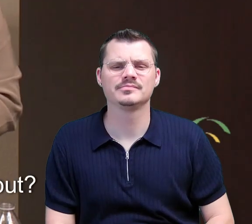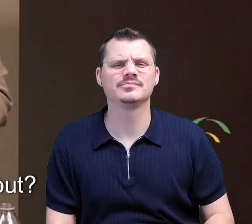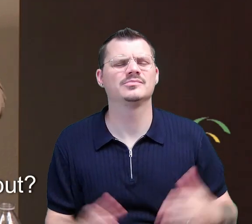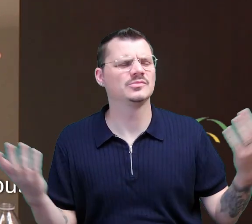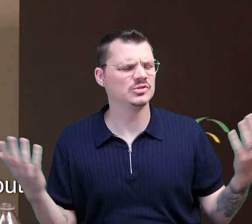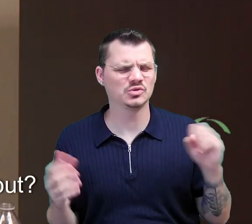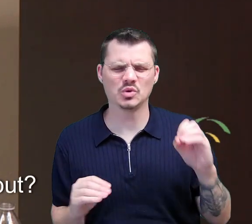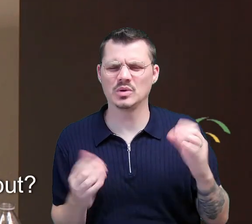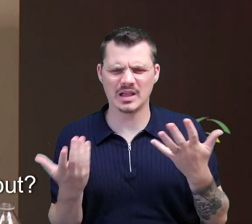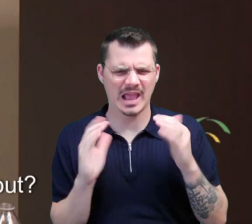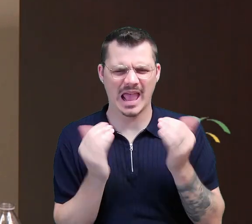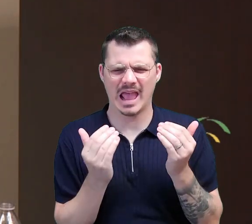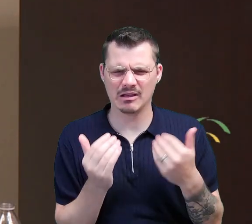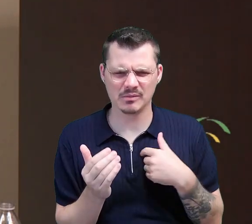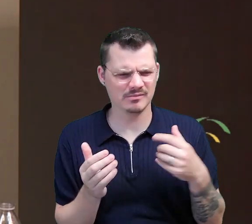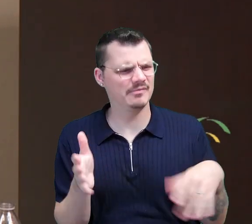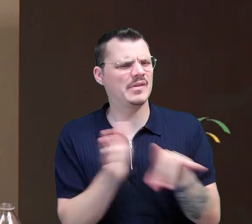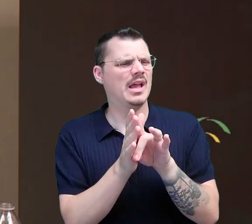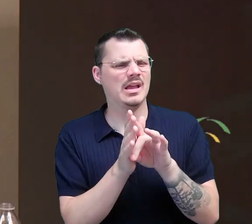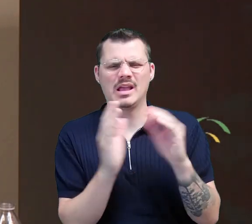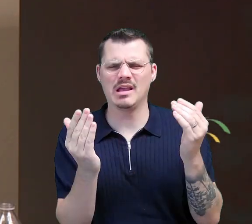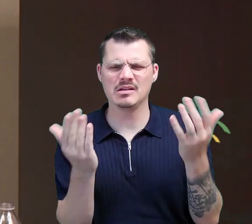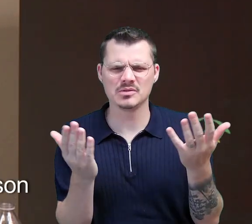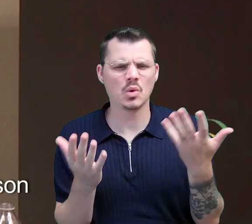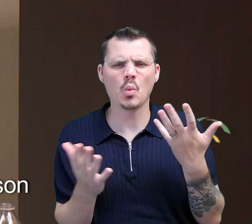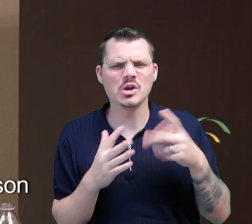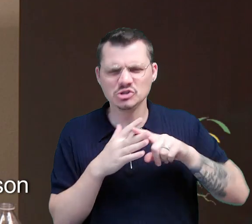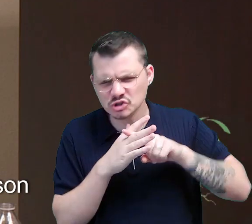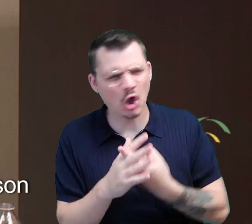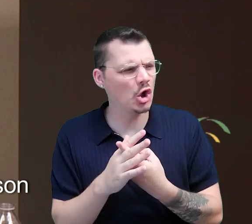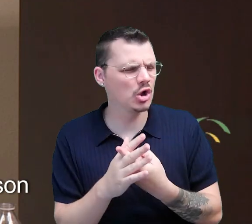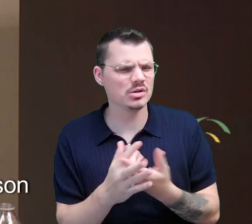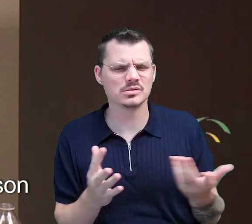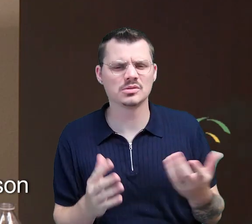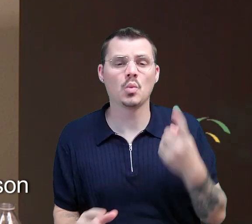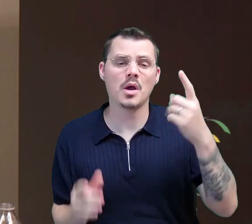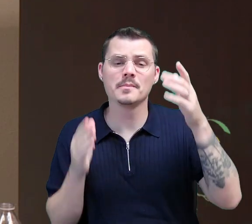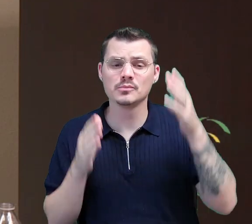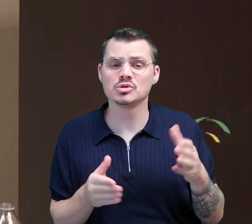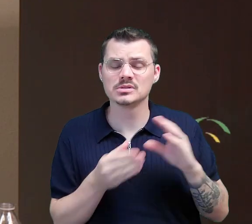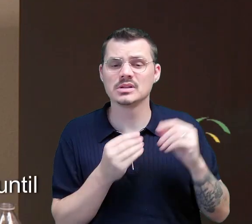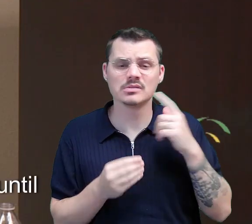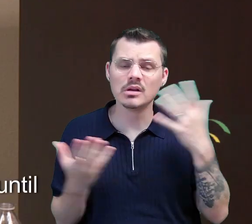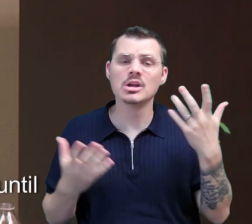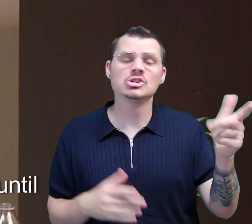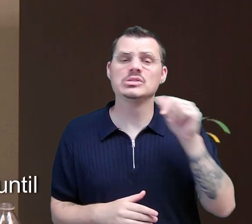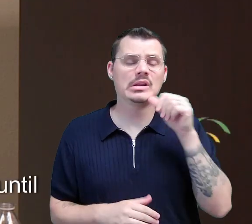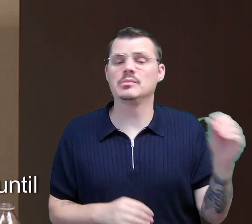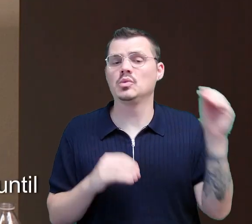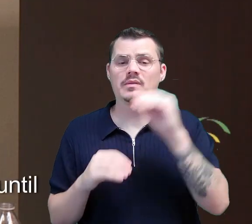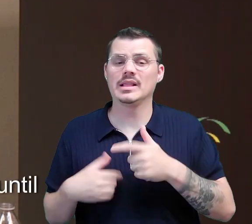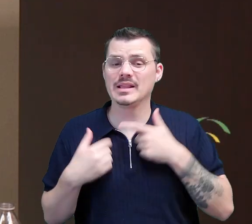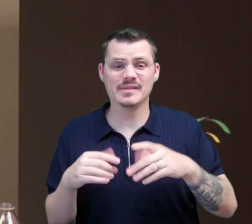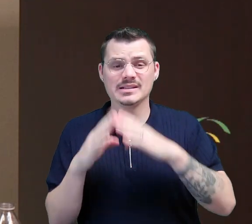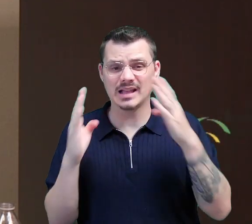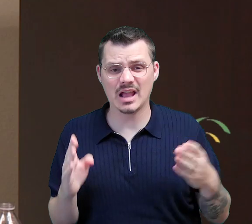Well, how can we find out? What started all this? Well, one person said, well, she didn't come to live in this